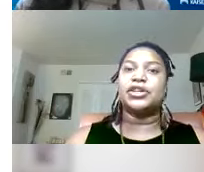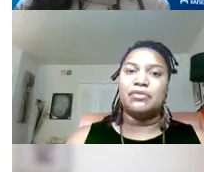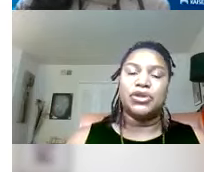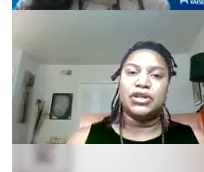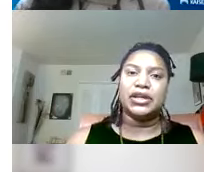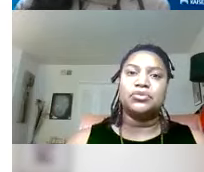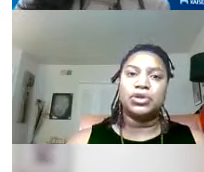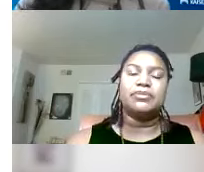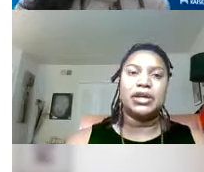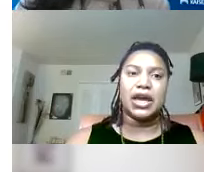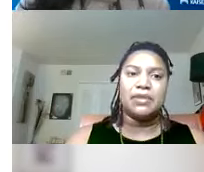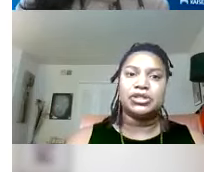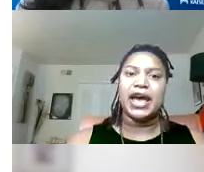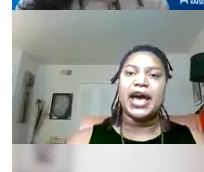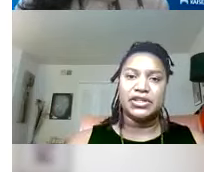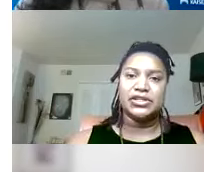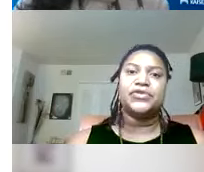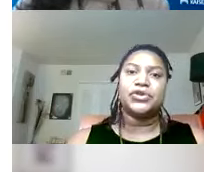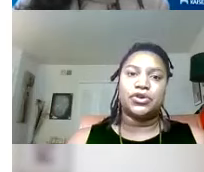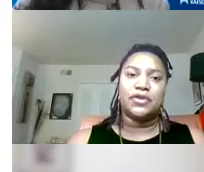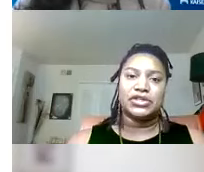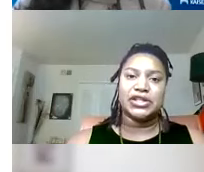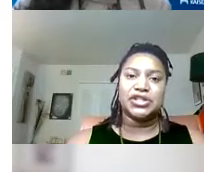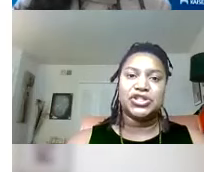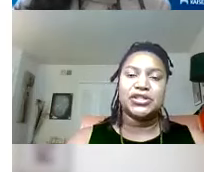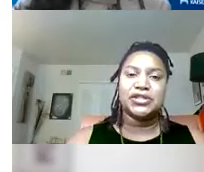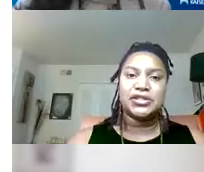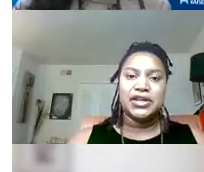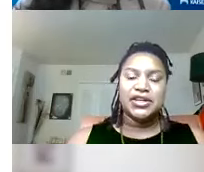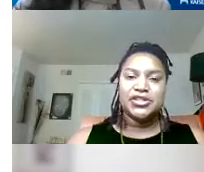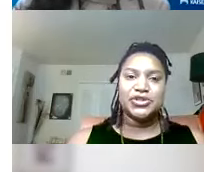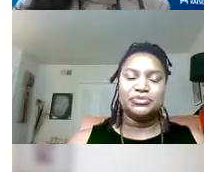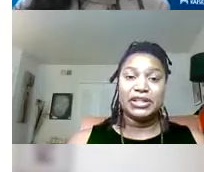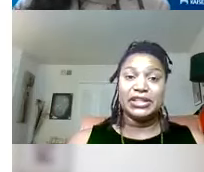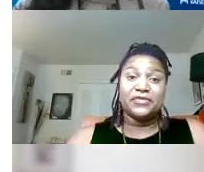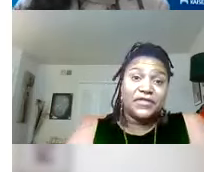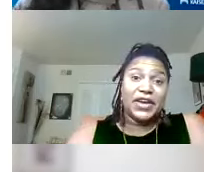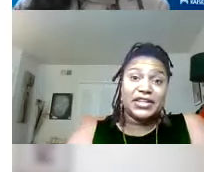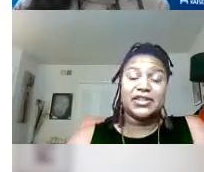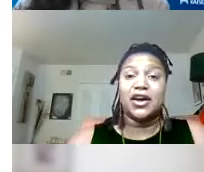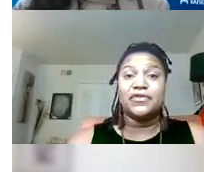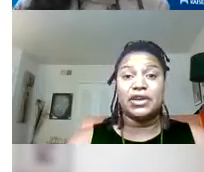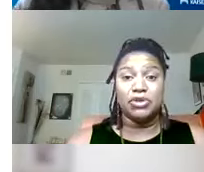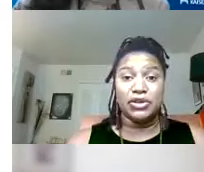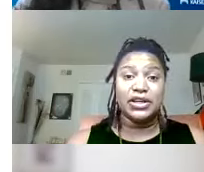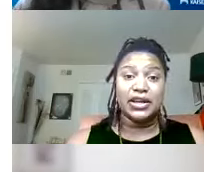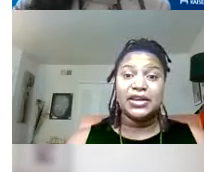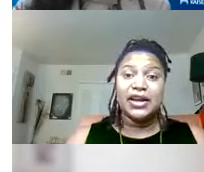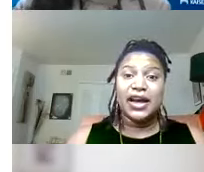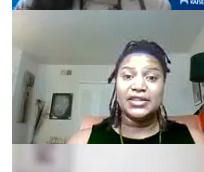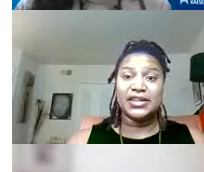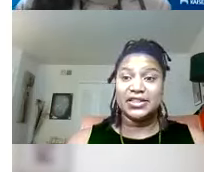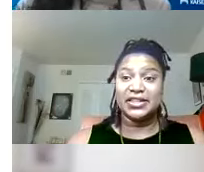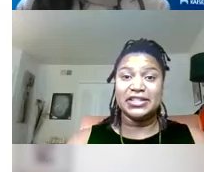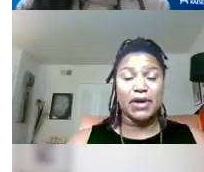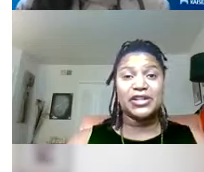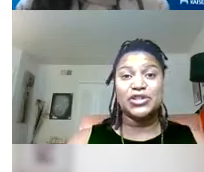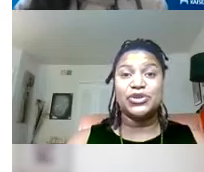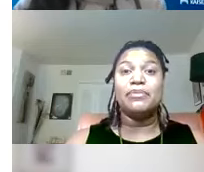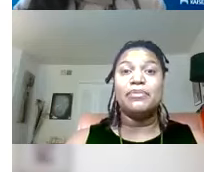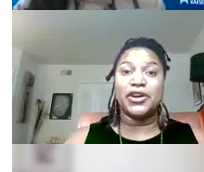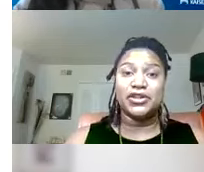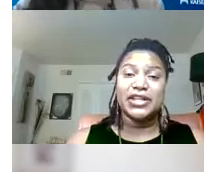leader in the community and really being able to have these difficult conversations to lift the face of the community and get things